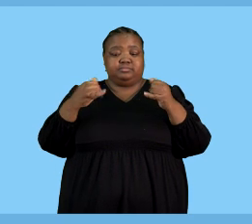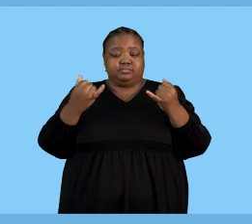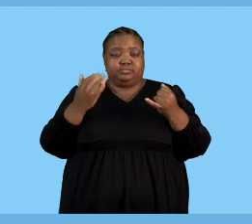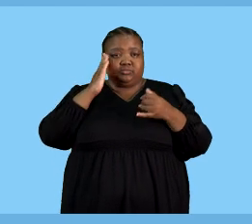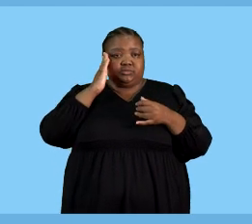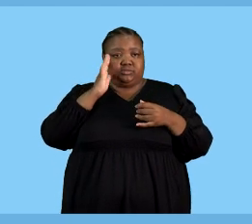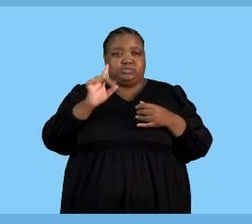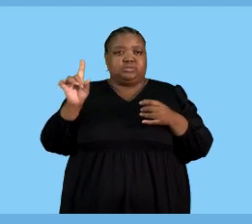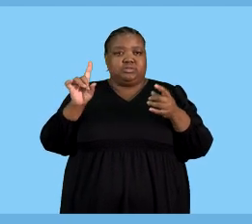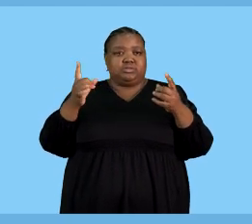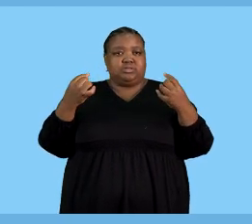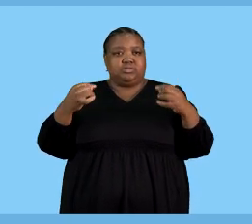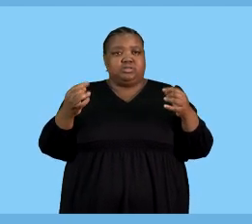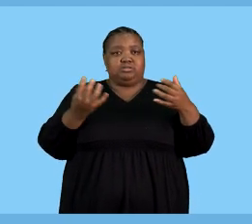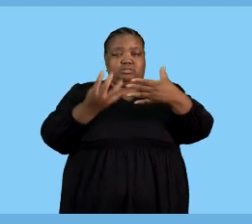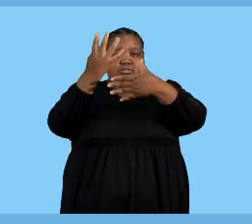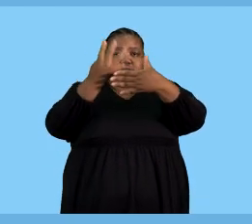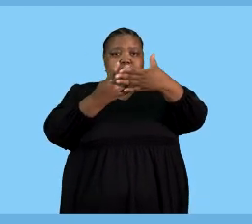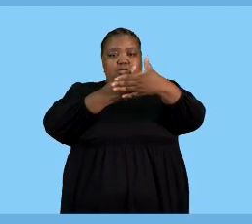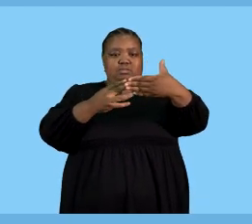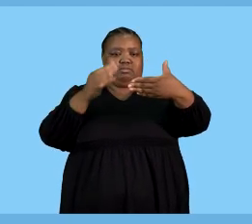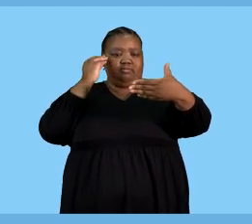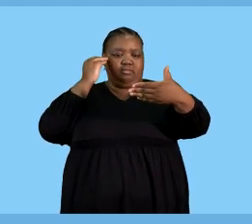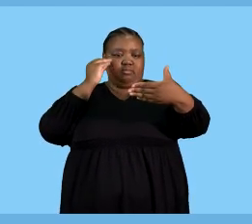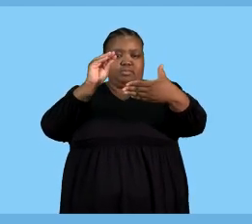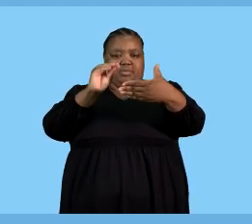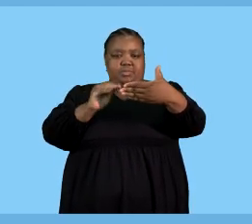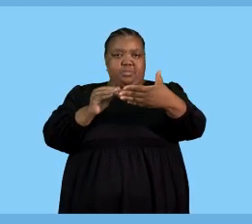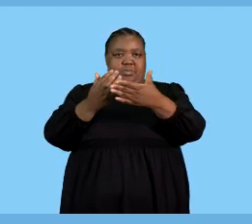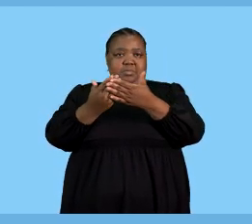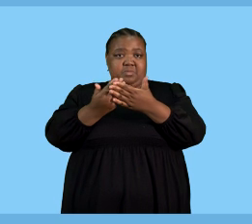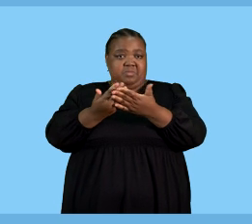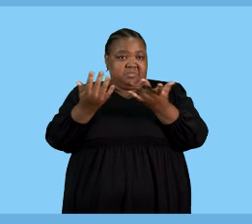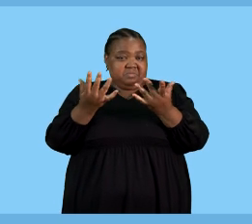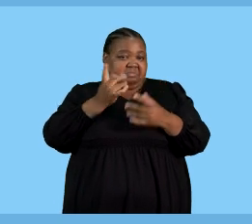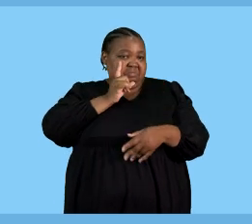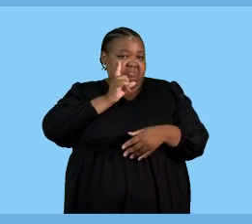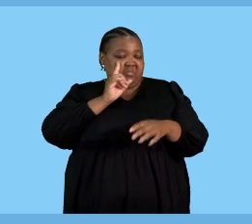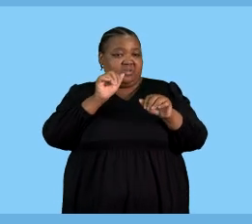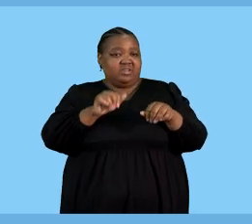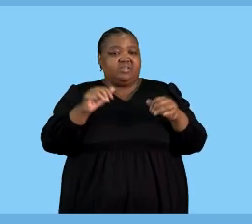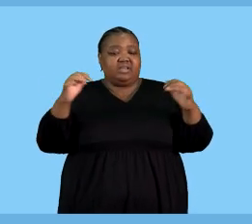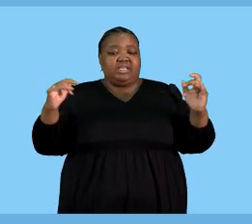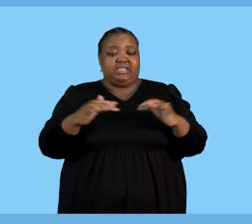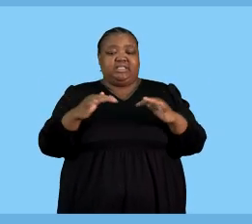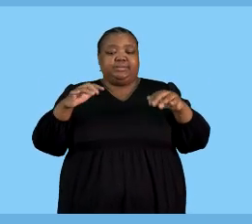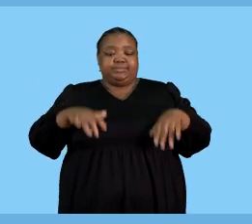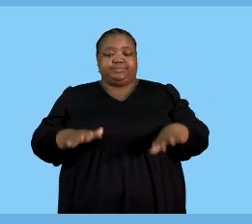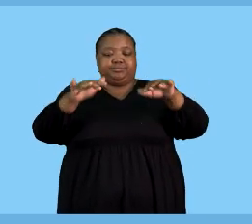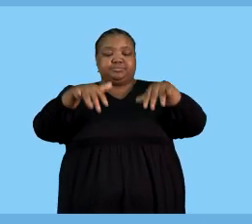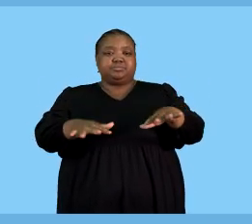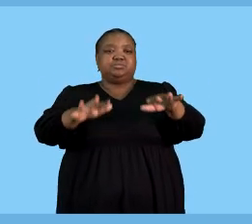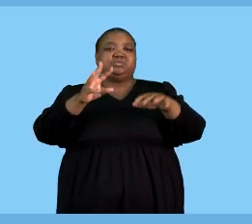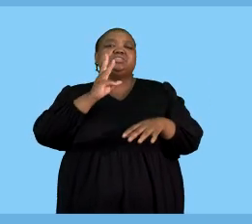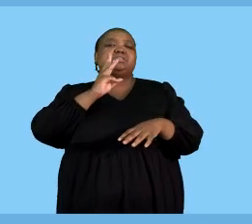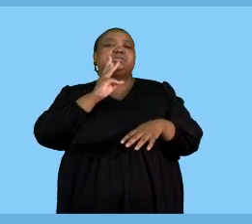With what we know, let's see if whether we can be able to complete this table. So we are given an example there that seawater is not